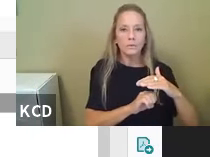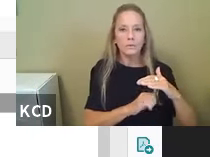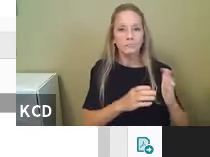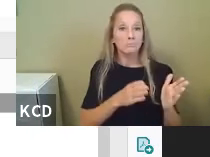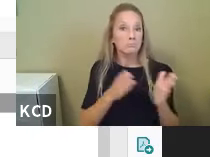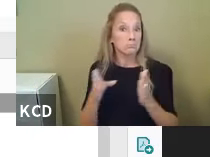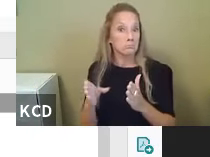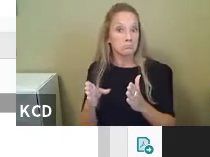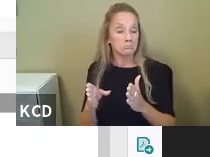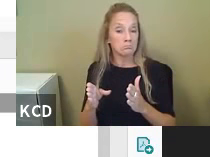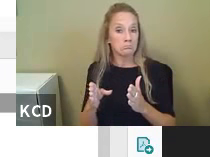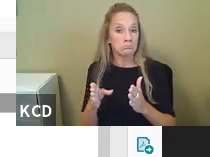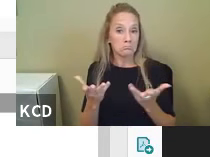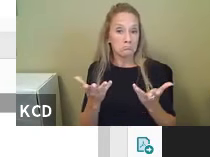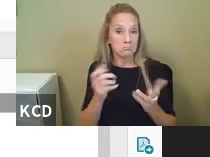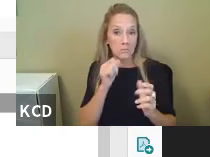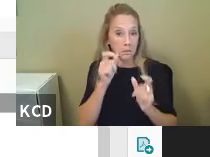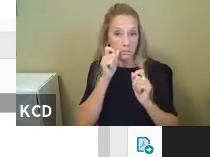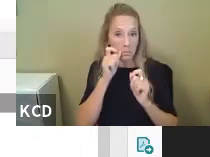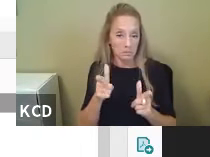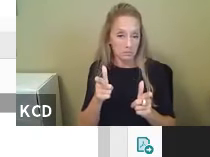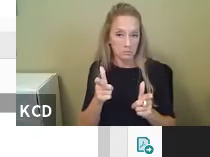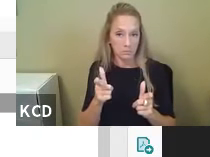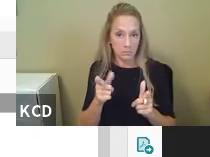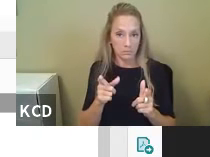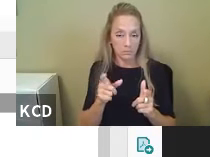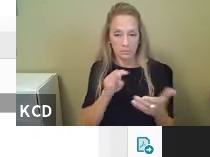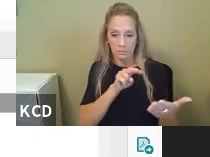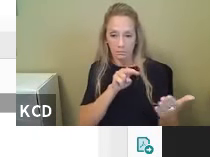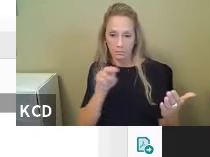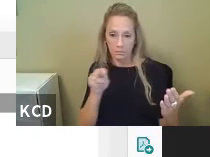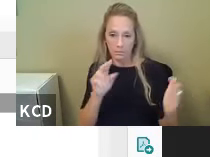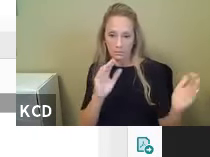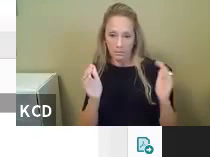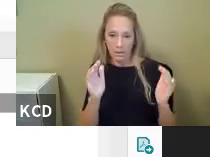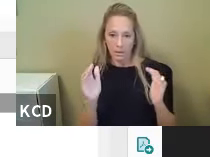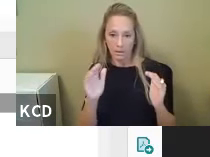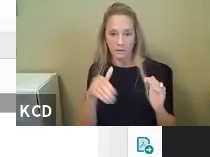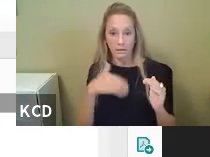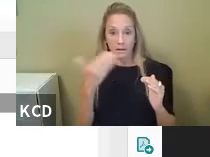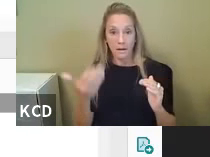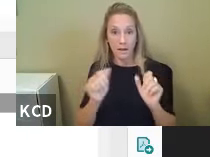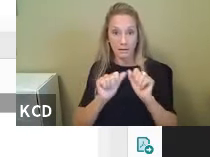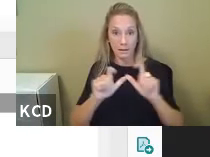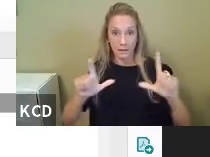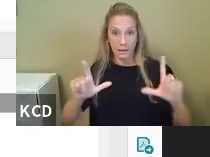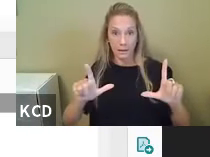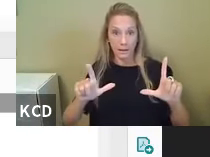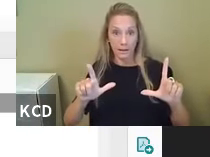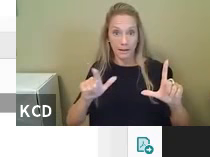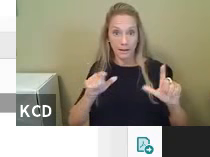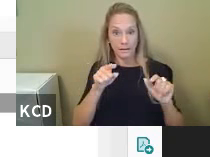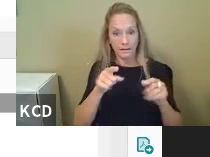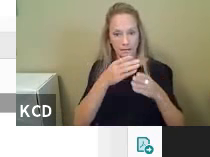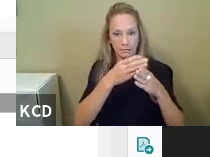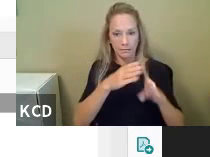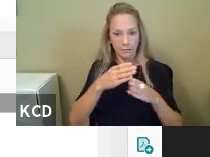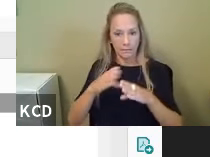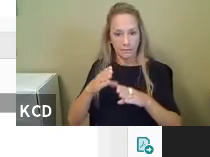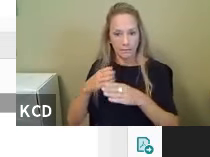Not terribly surprising. Then if we look at the next slide, please. This breaks it down